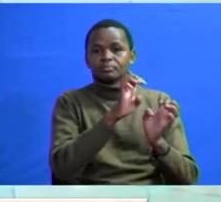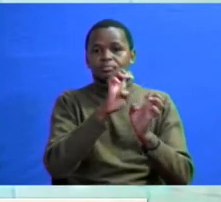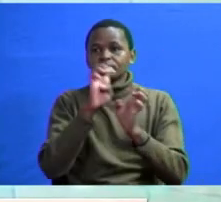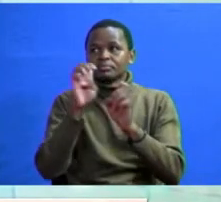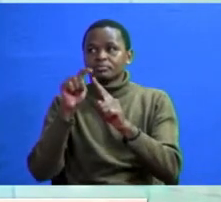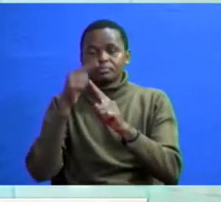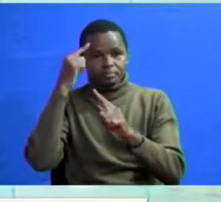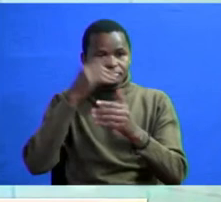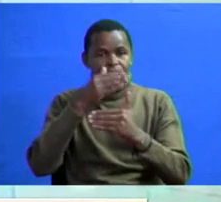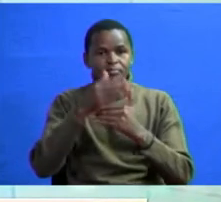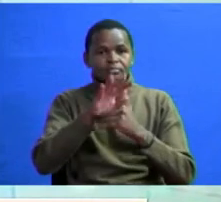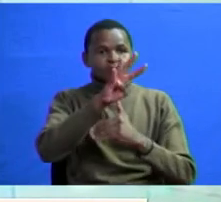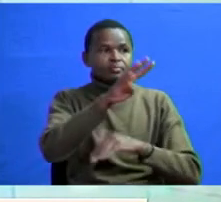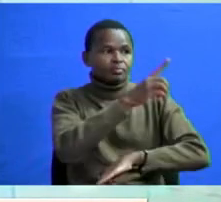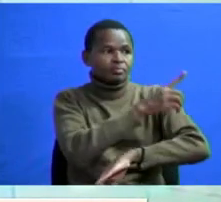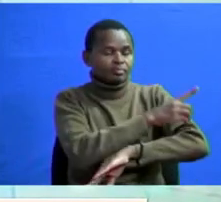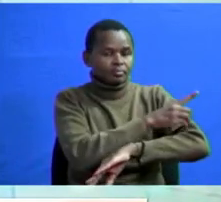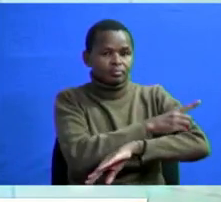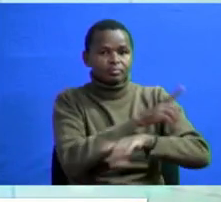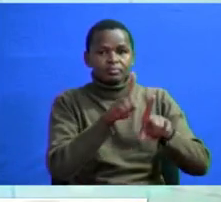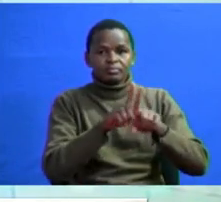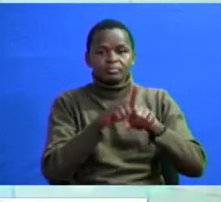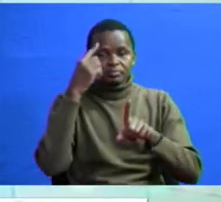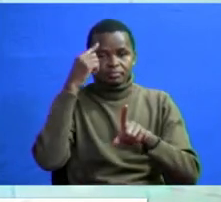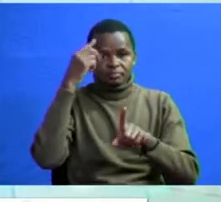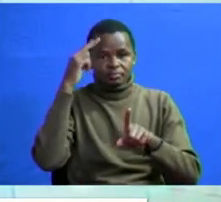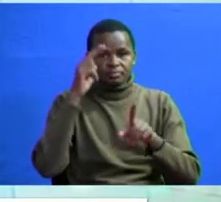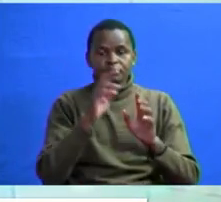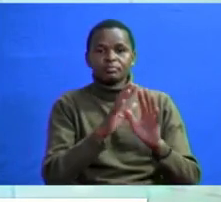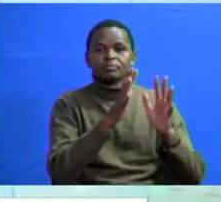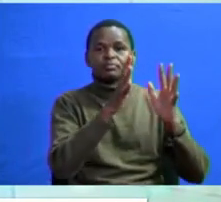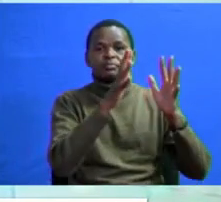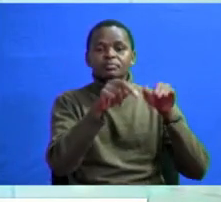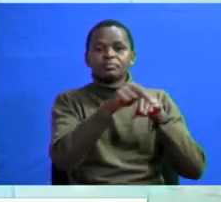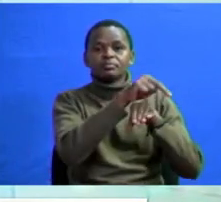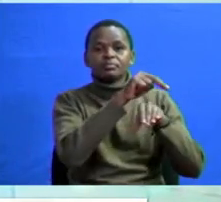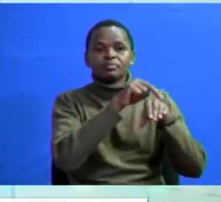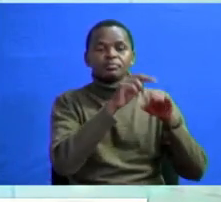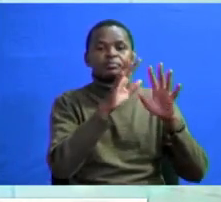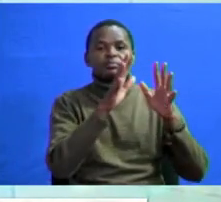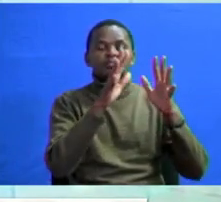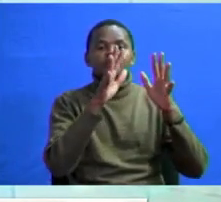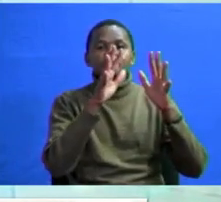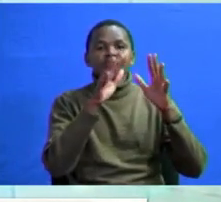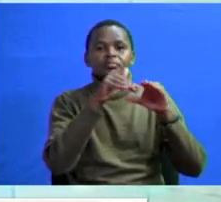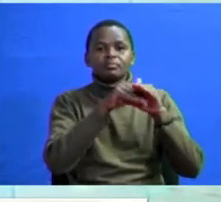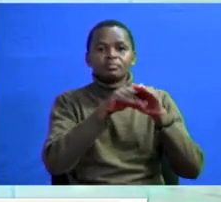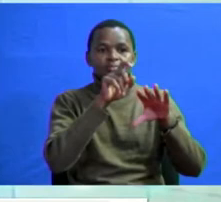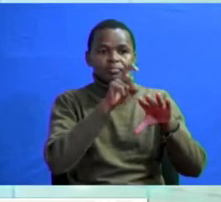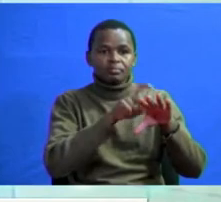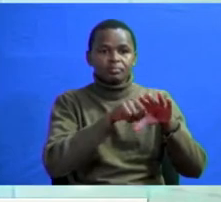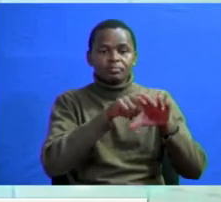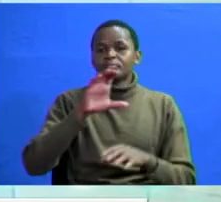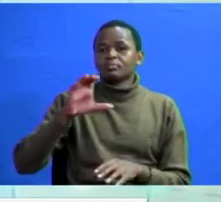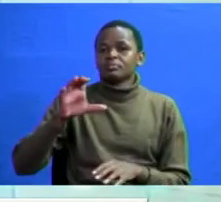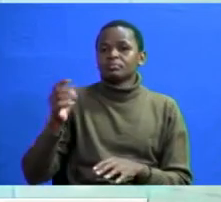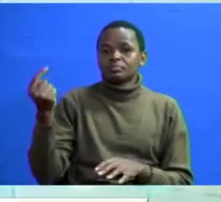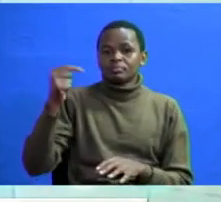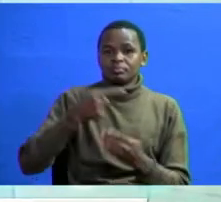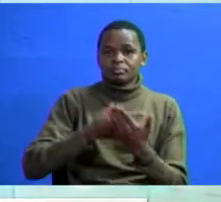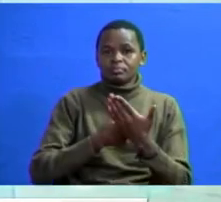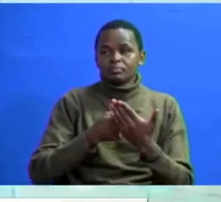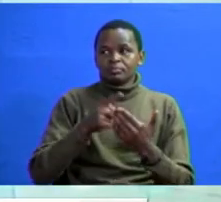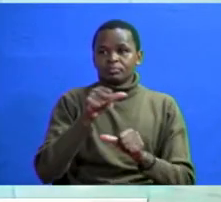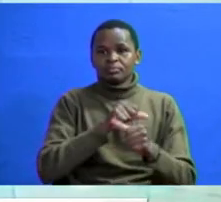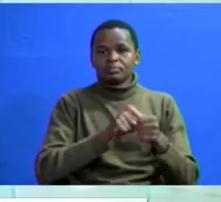running for the next 4 days, even as we look forward to celebrating a national celebration in Embu County come next week. I'm talking